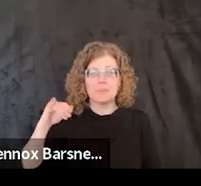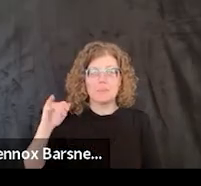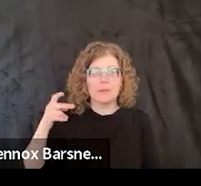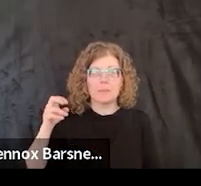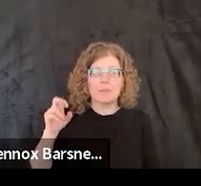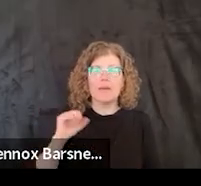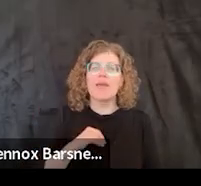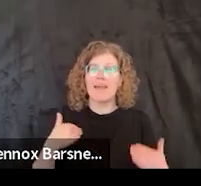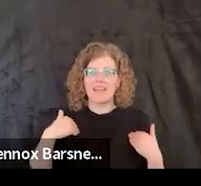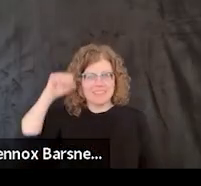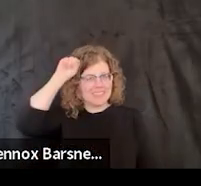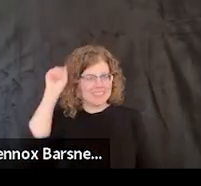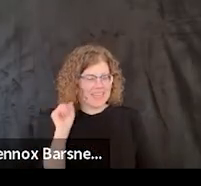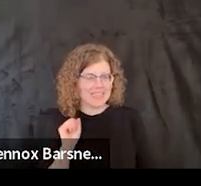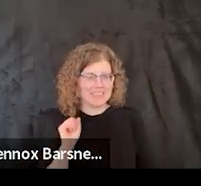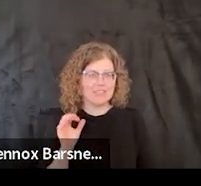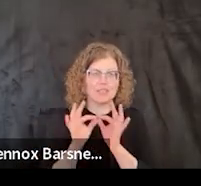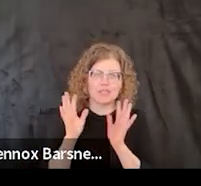Janice.